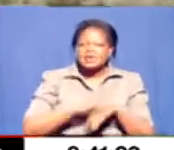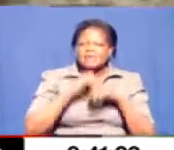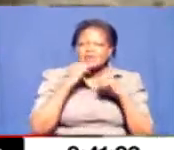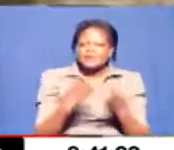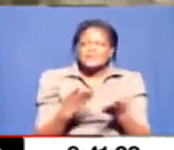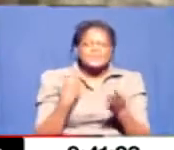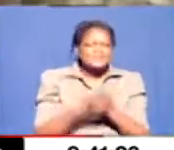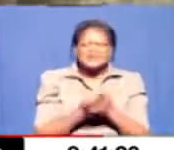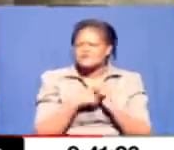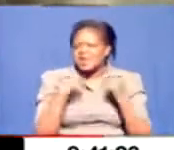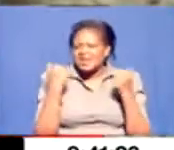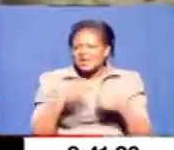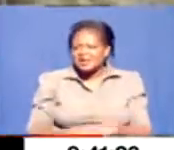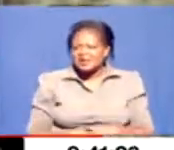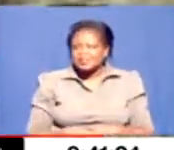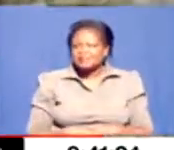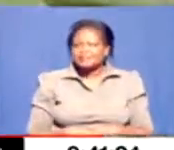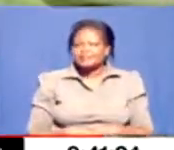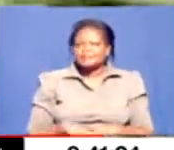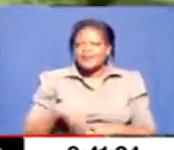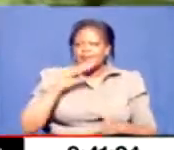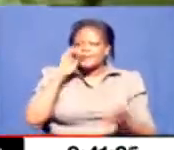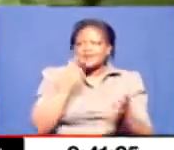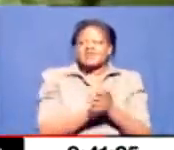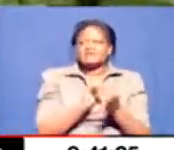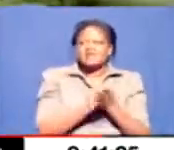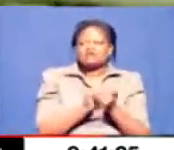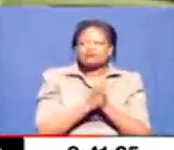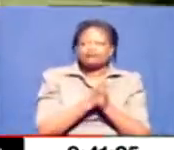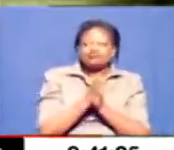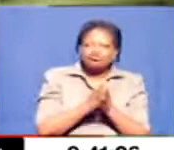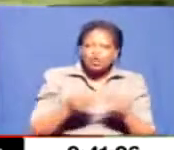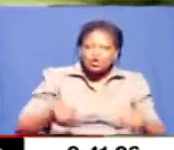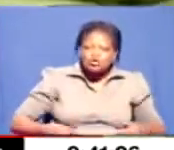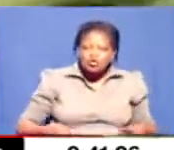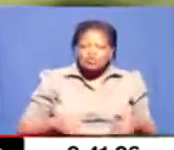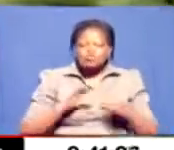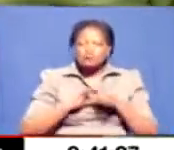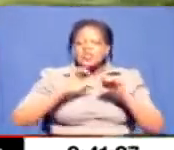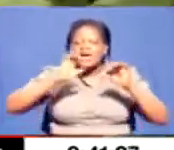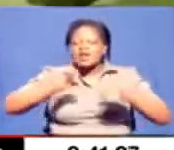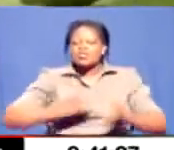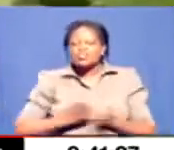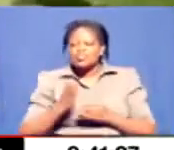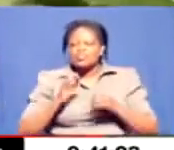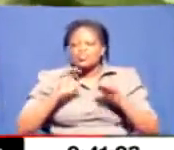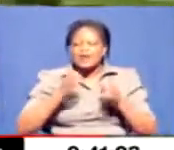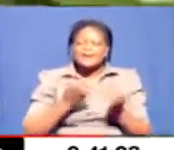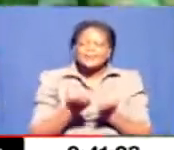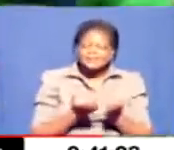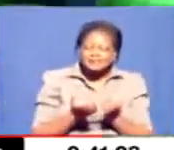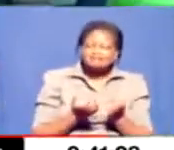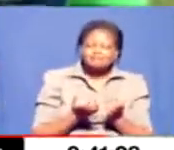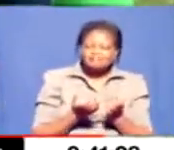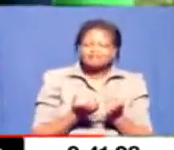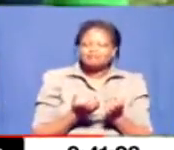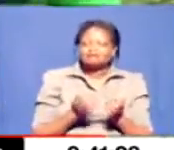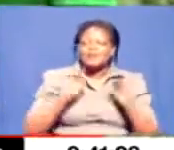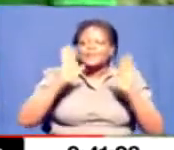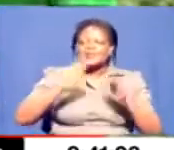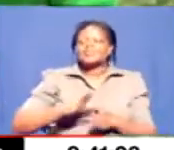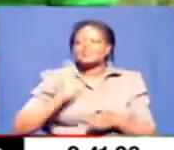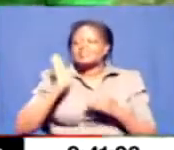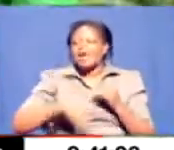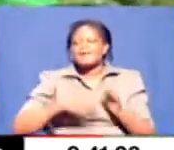mingi sana. Chacha believes motivating young people to join agriculture through agribusiness is now more important than